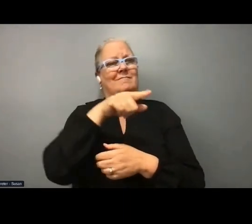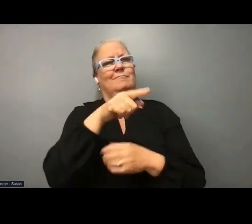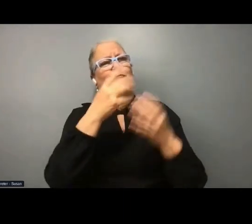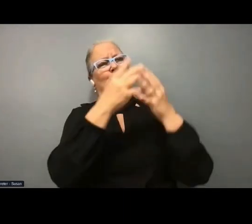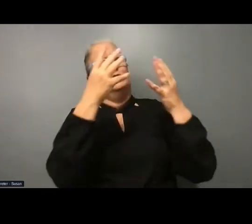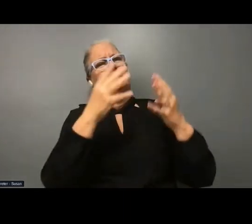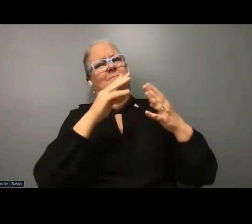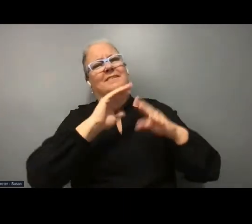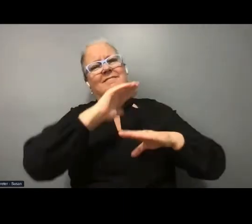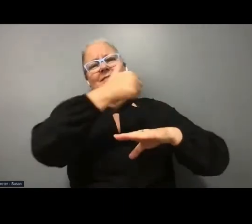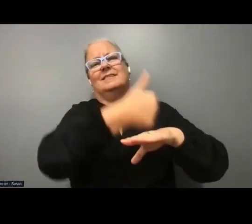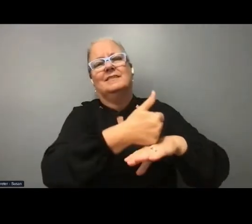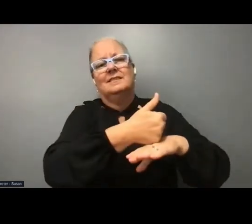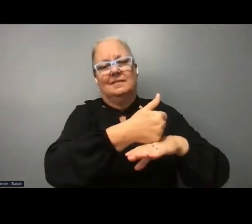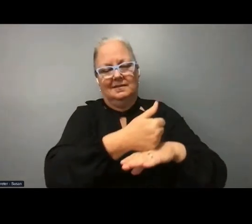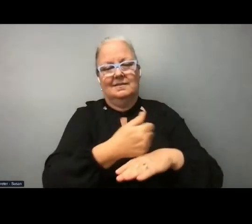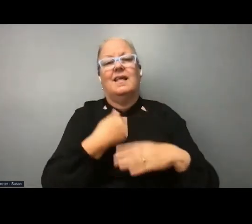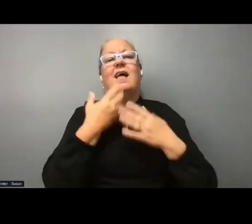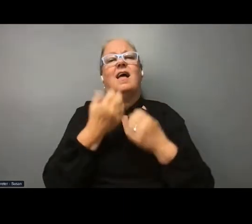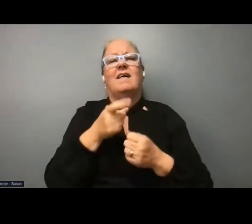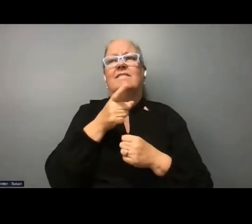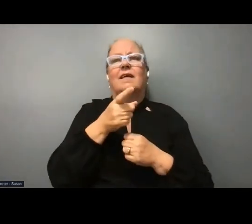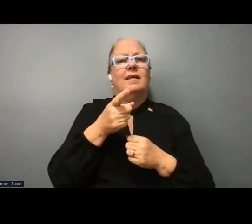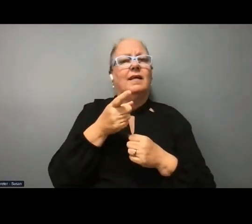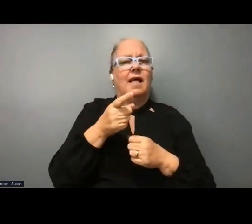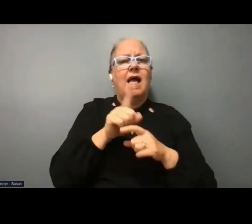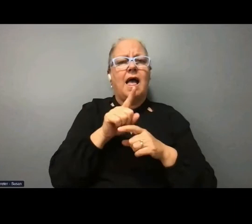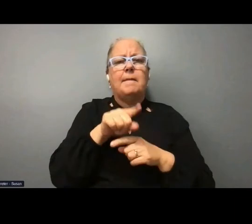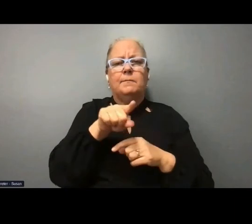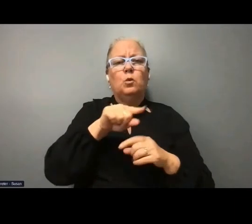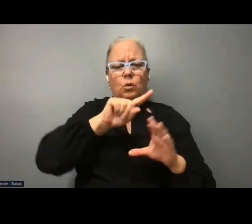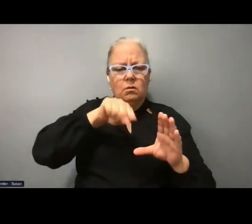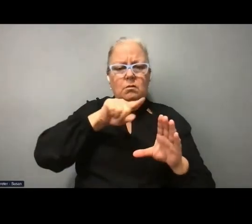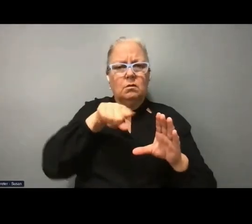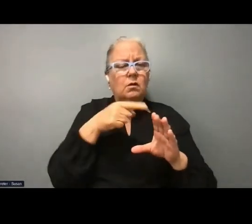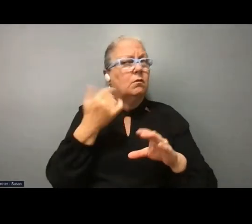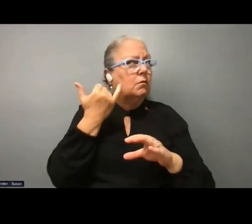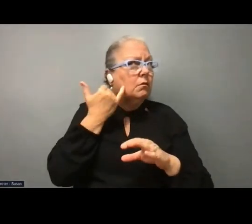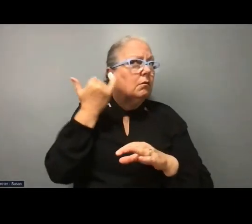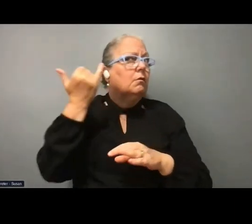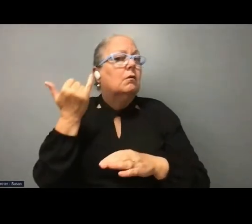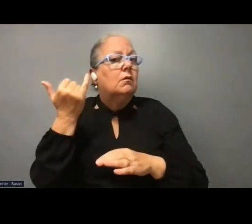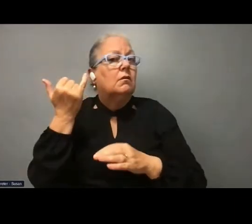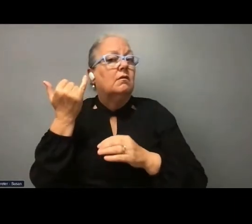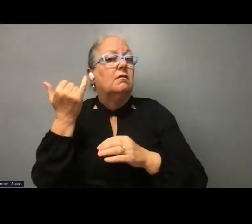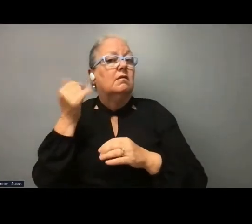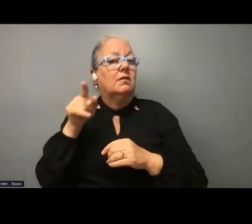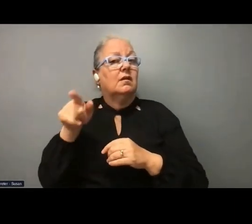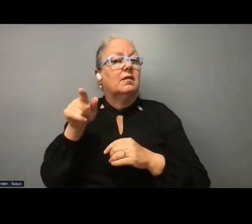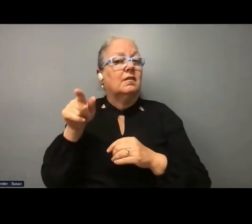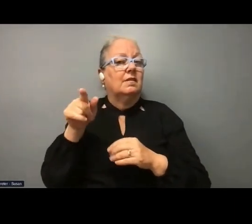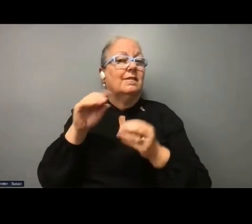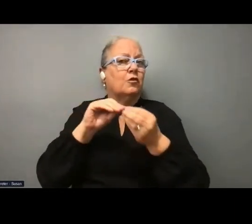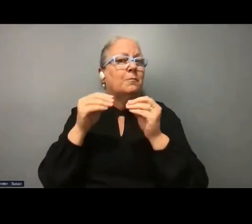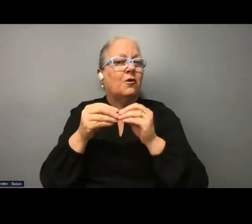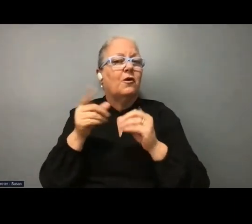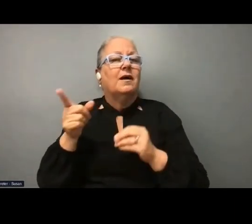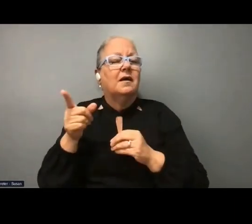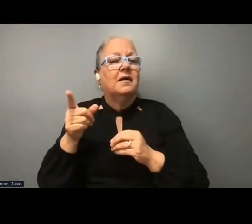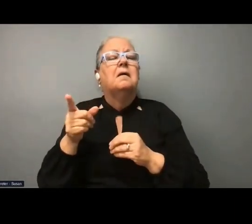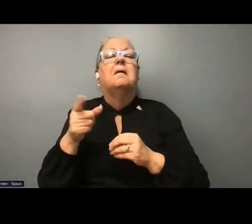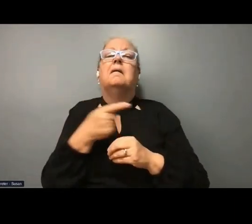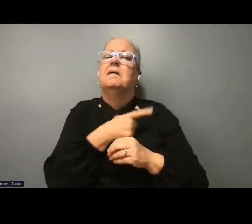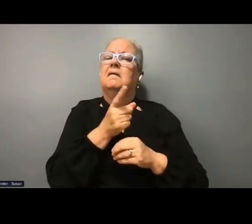a hotline or toll-free line, and people found that much easier for them to raise